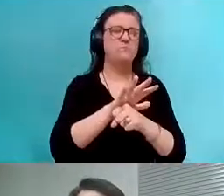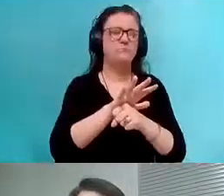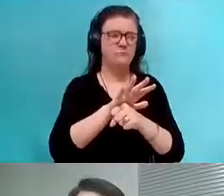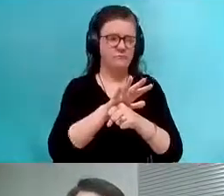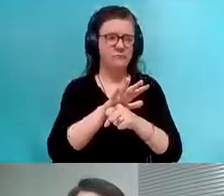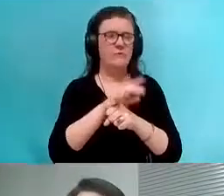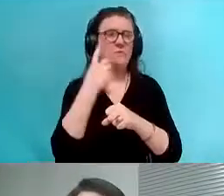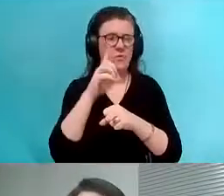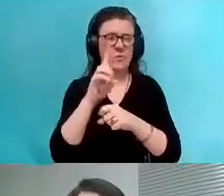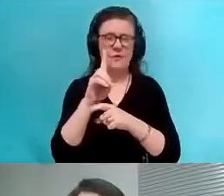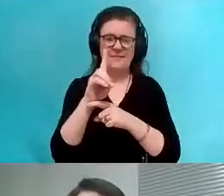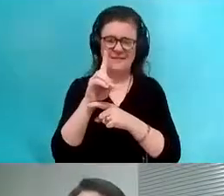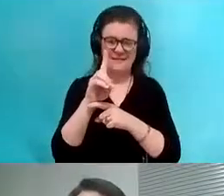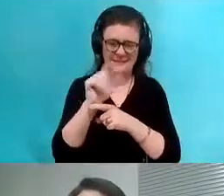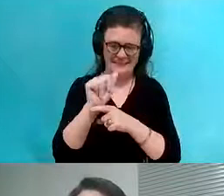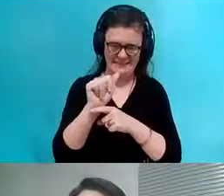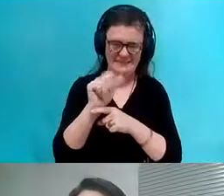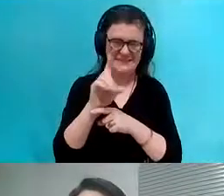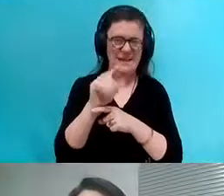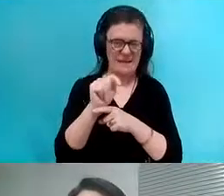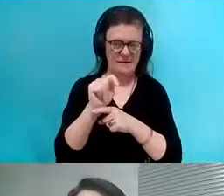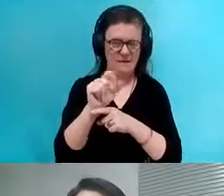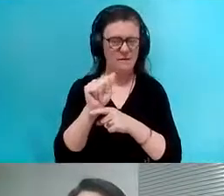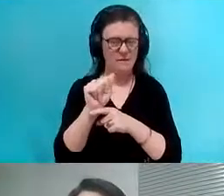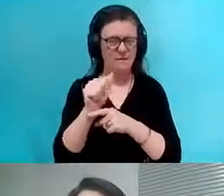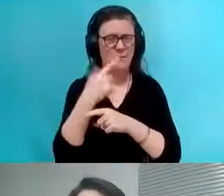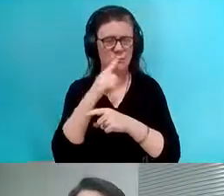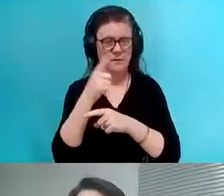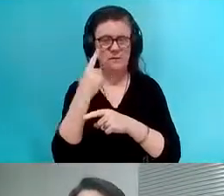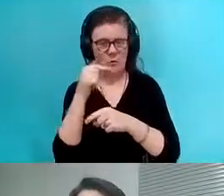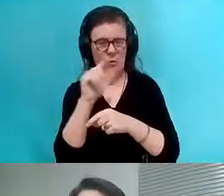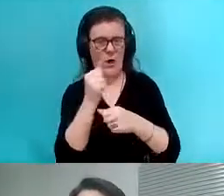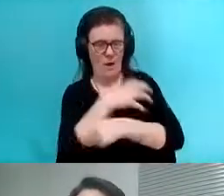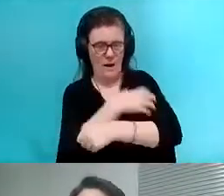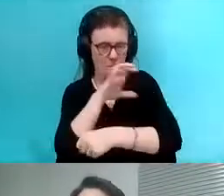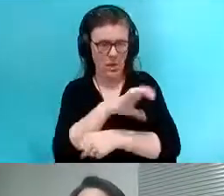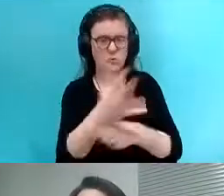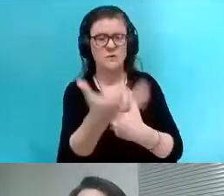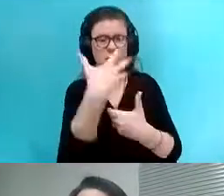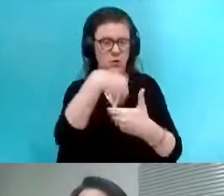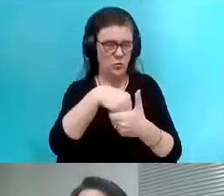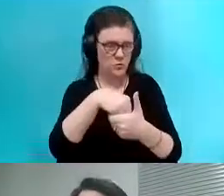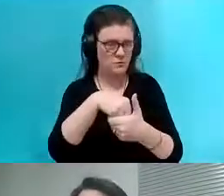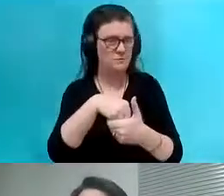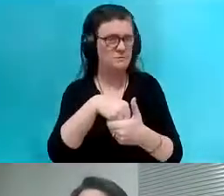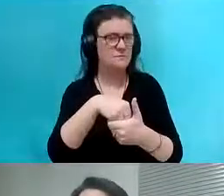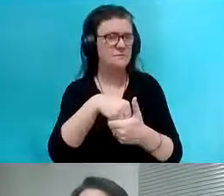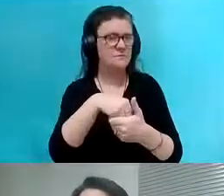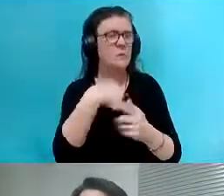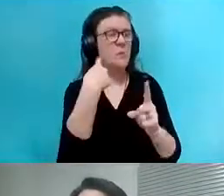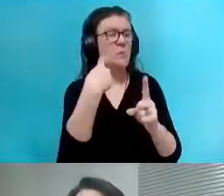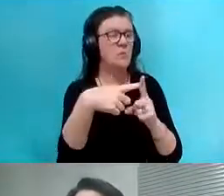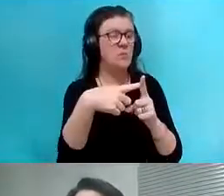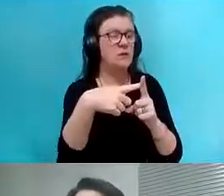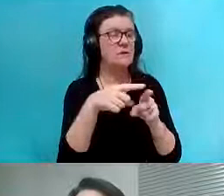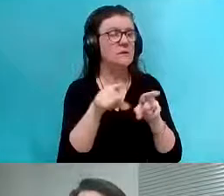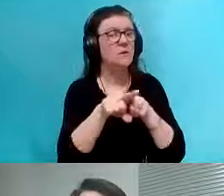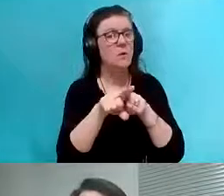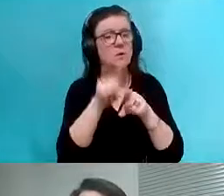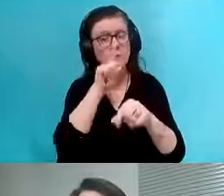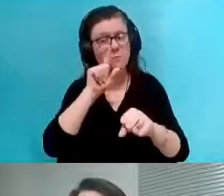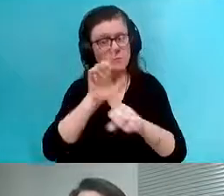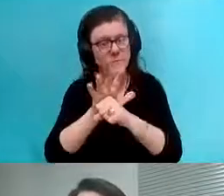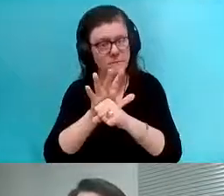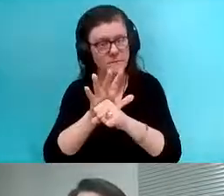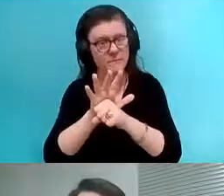data by disability because it aligns with our empowerment and inclusion framework. And in addition to this, we are also committed